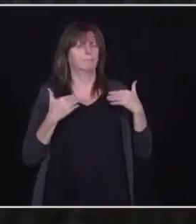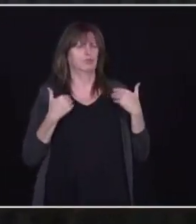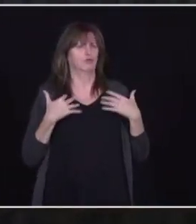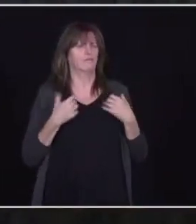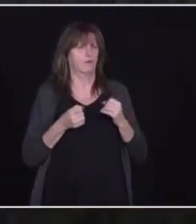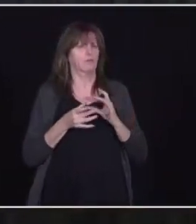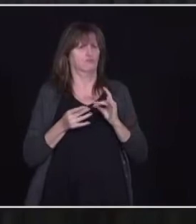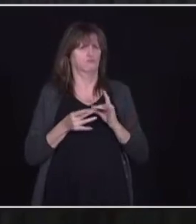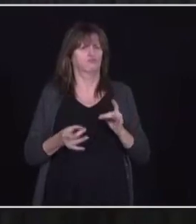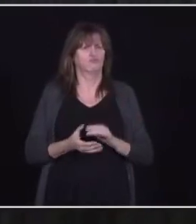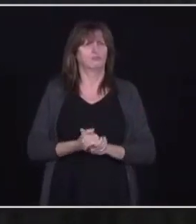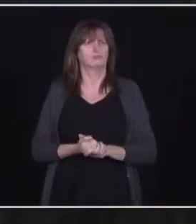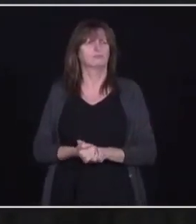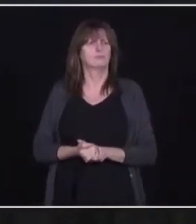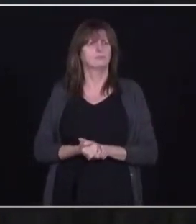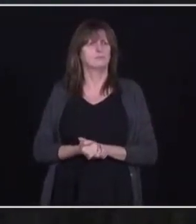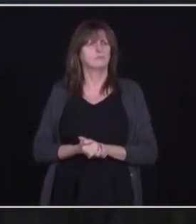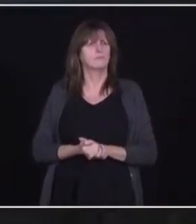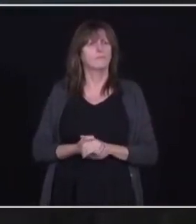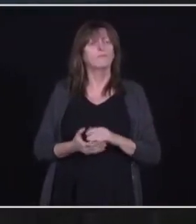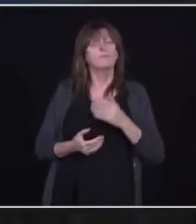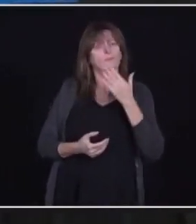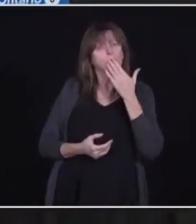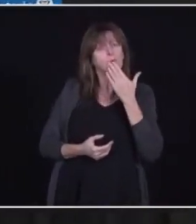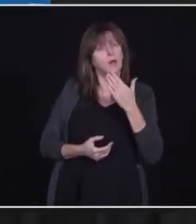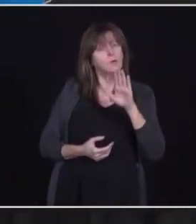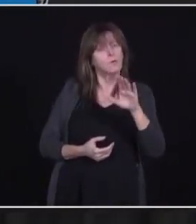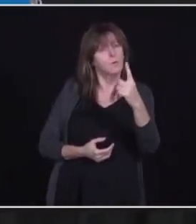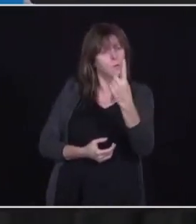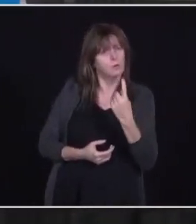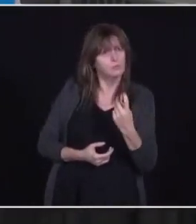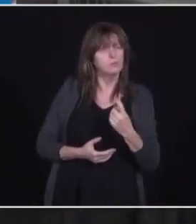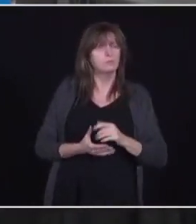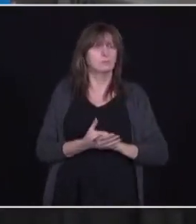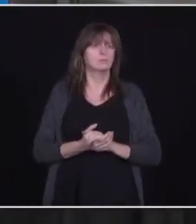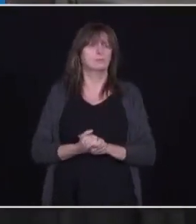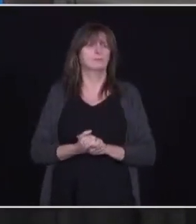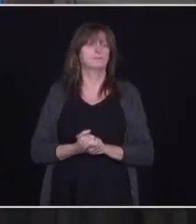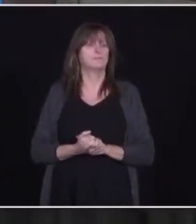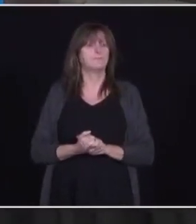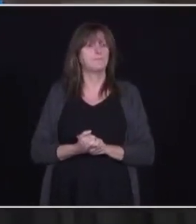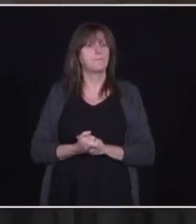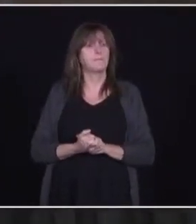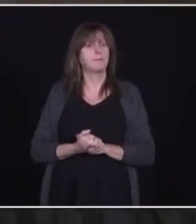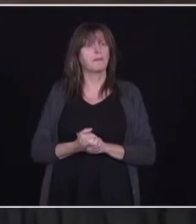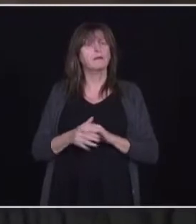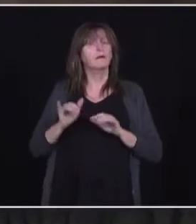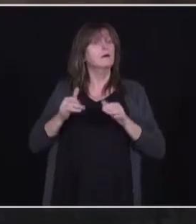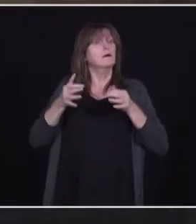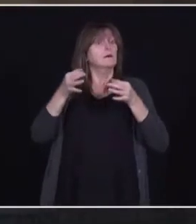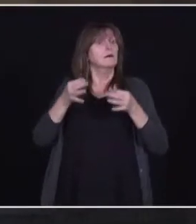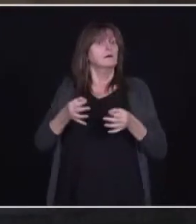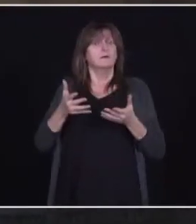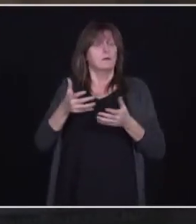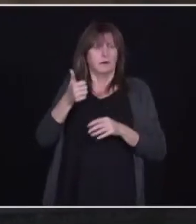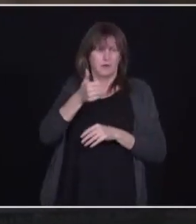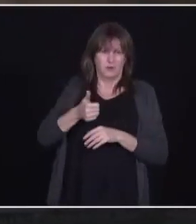Well, thanks very much for the question, Randy. That is a situation that is undertaken by the Chief Medical Officer of Health.